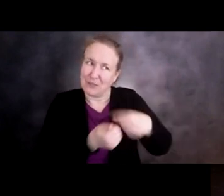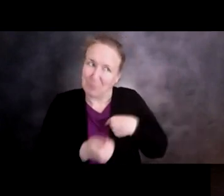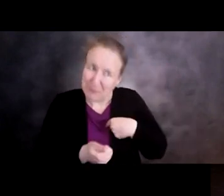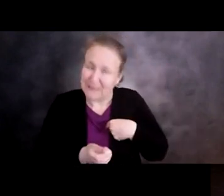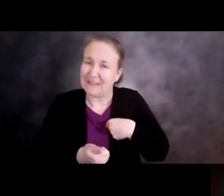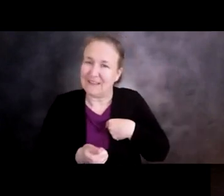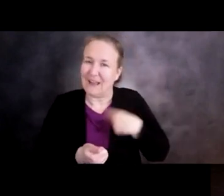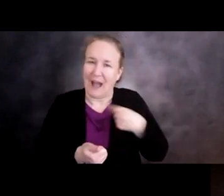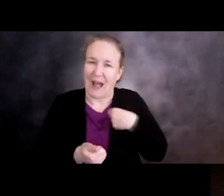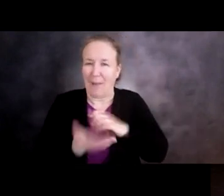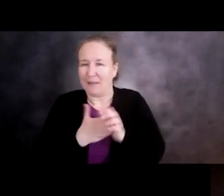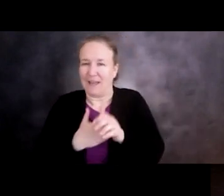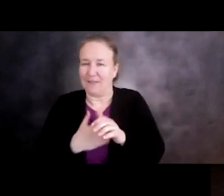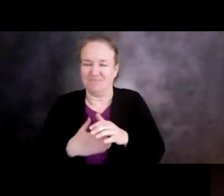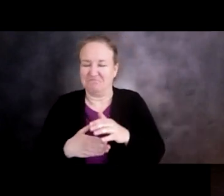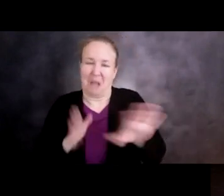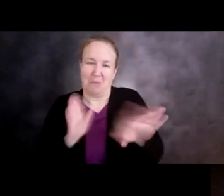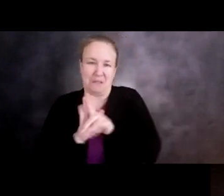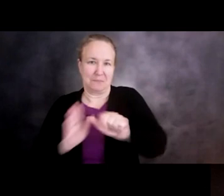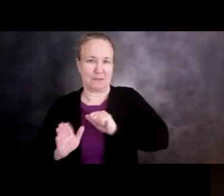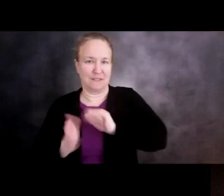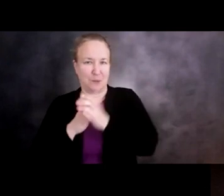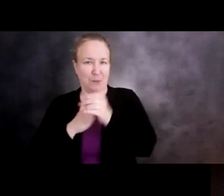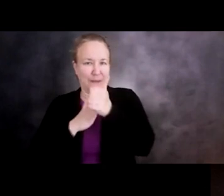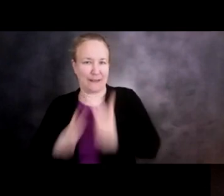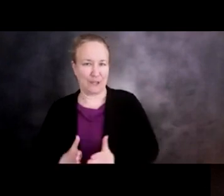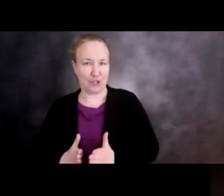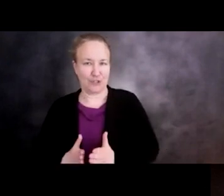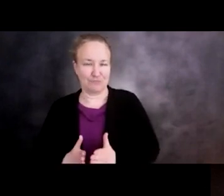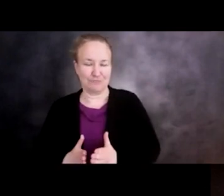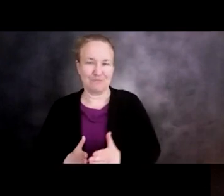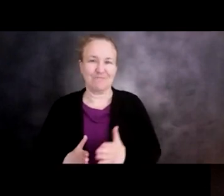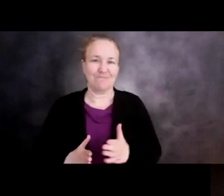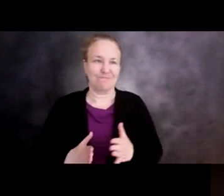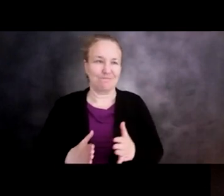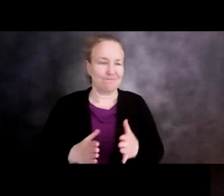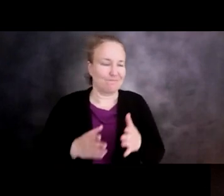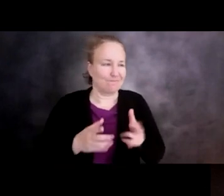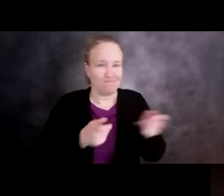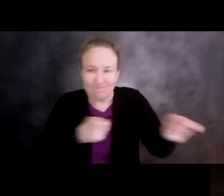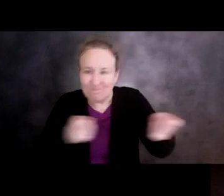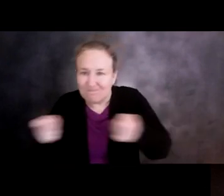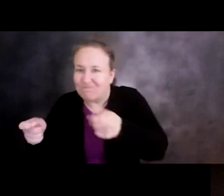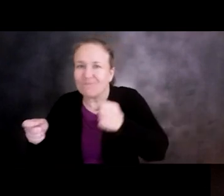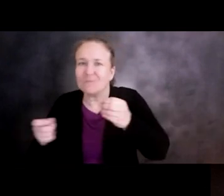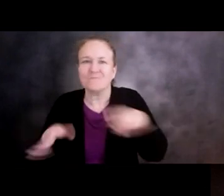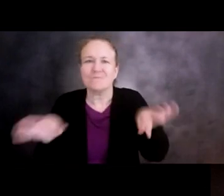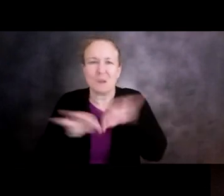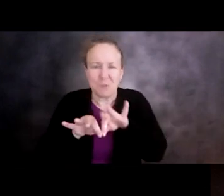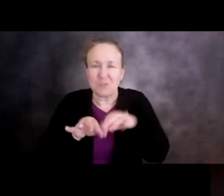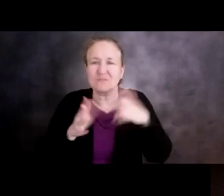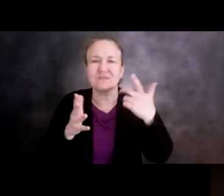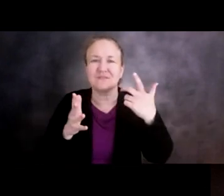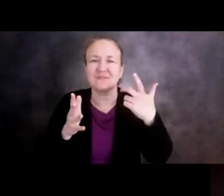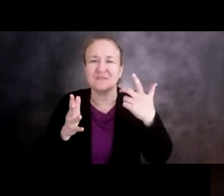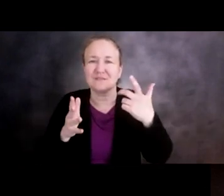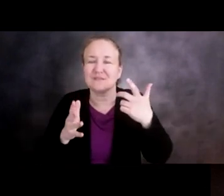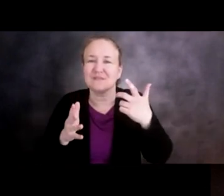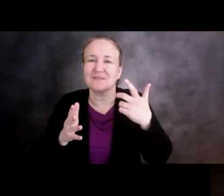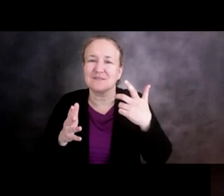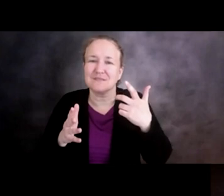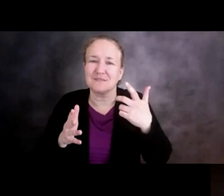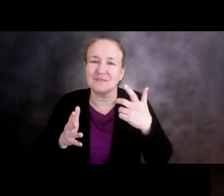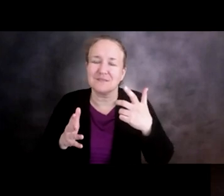designated leader. So just being able to like, just step in that shoe, the shoes of being